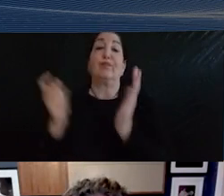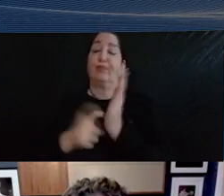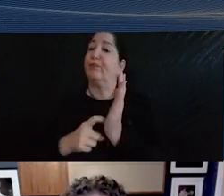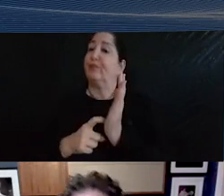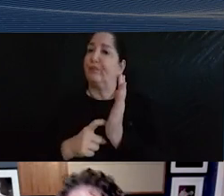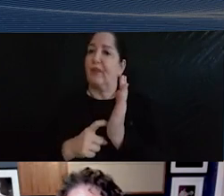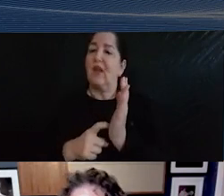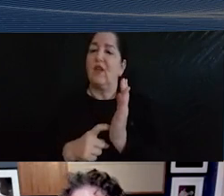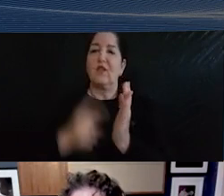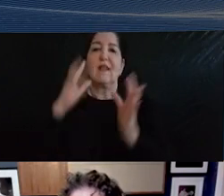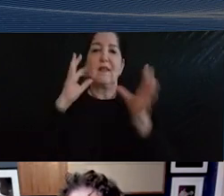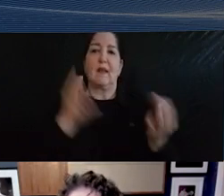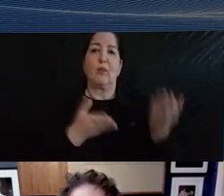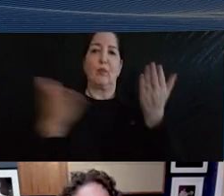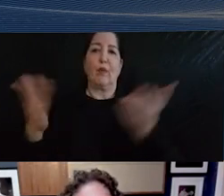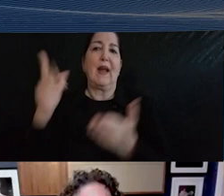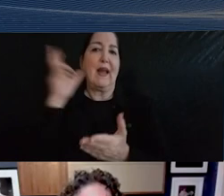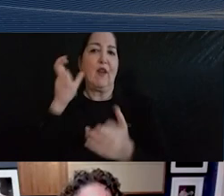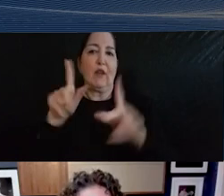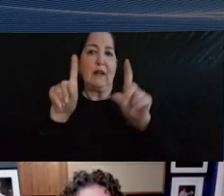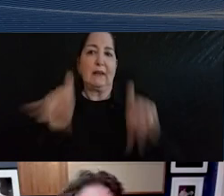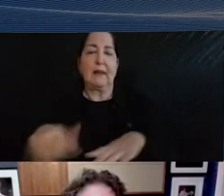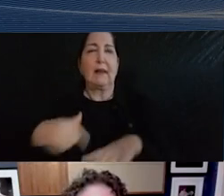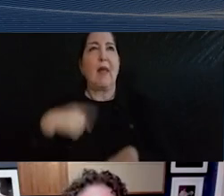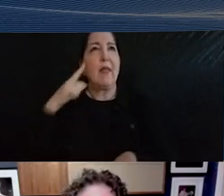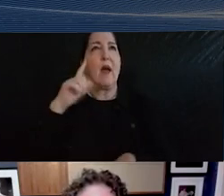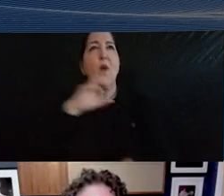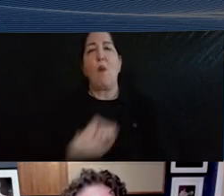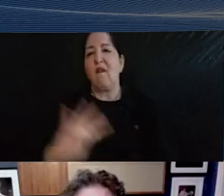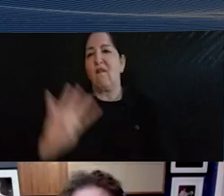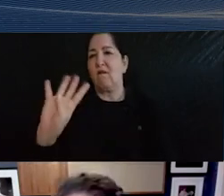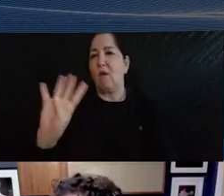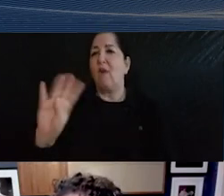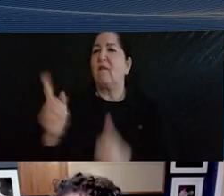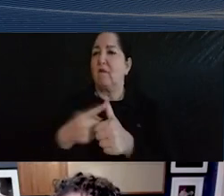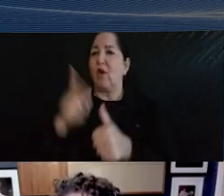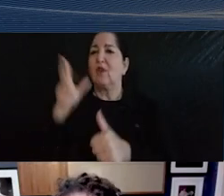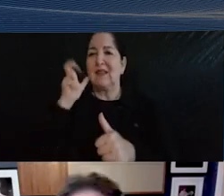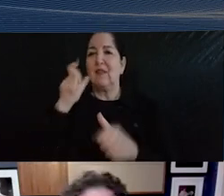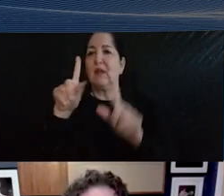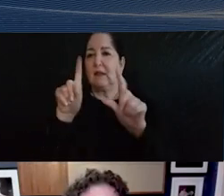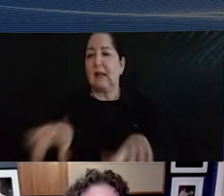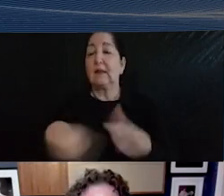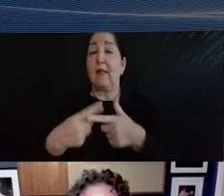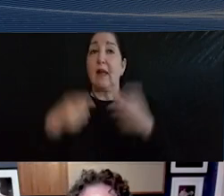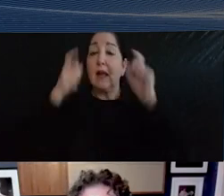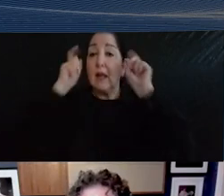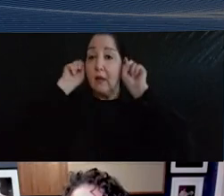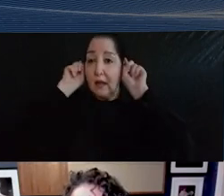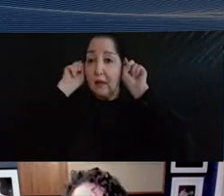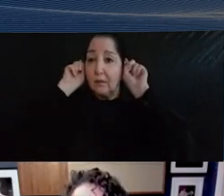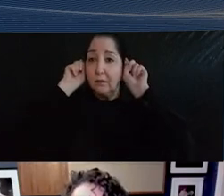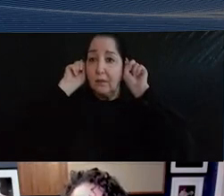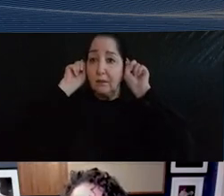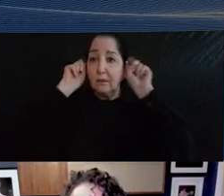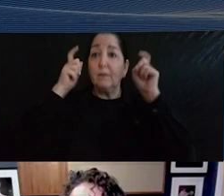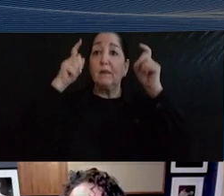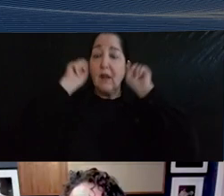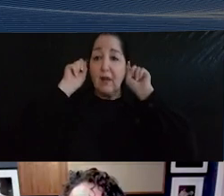hearing test. And I think I had my first hearing test when I was 4. And then I was wearing hearing aids